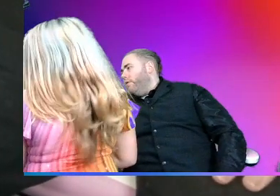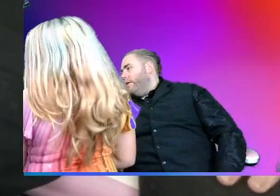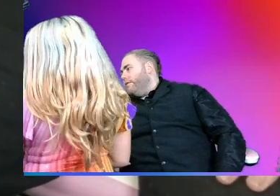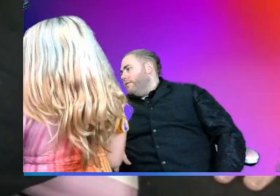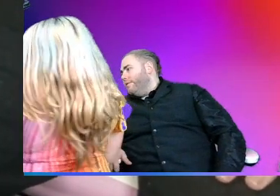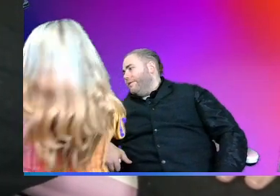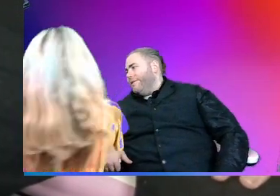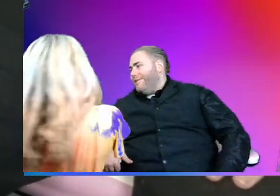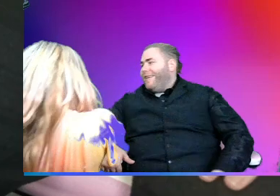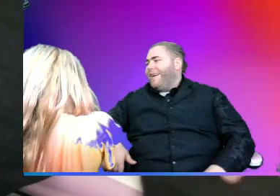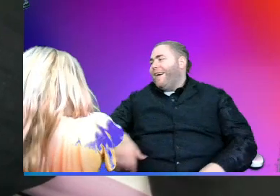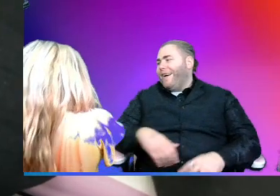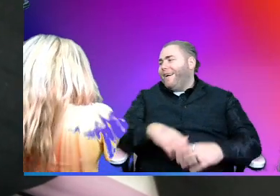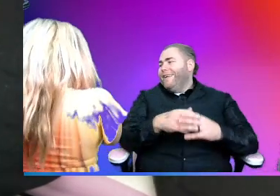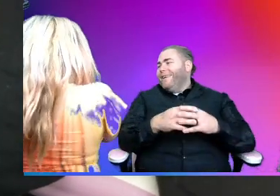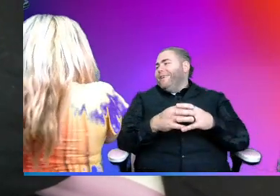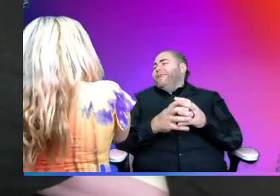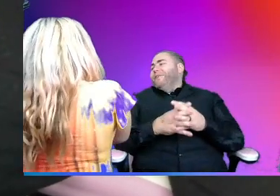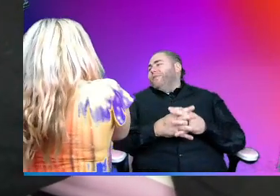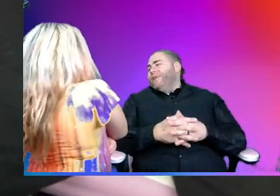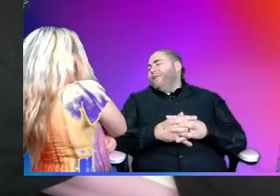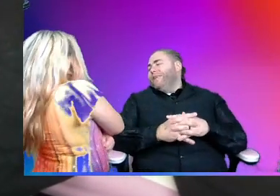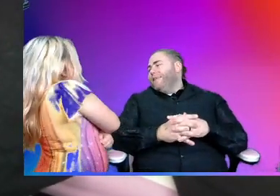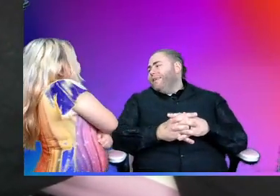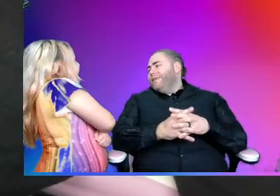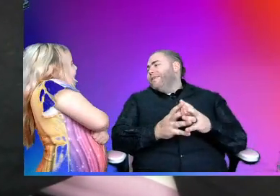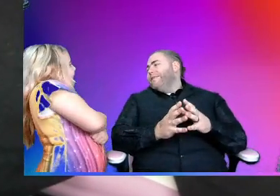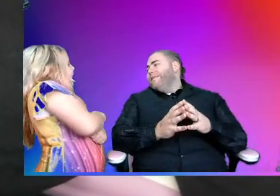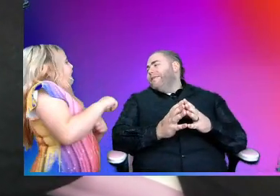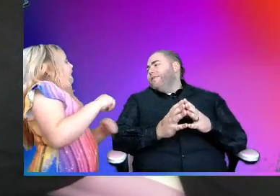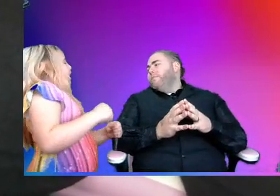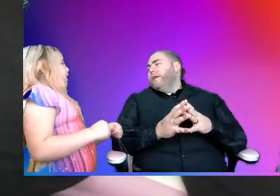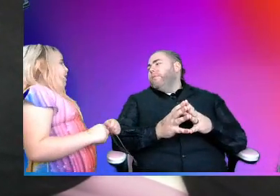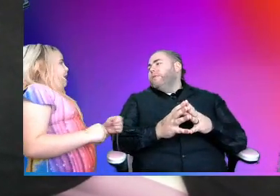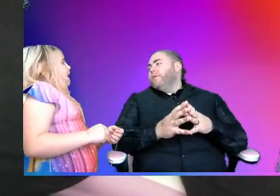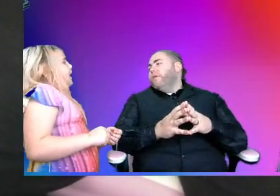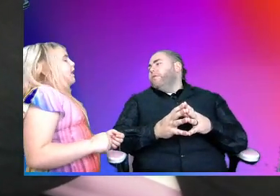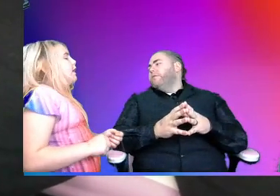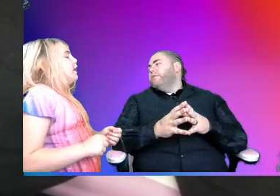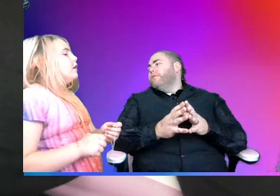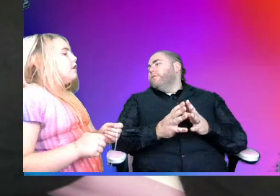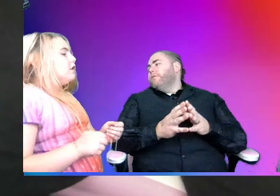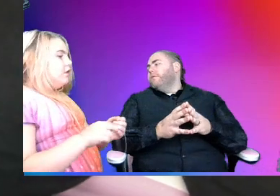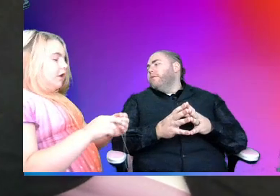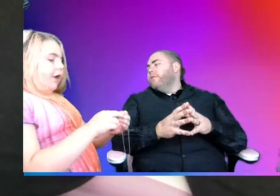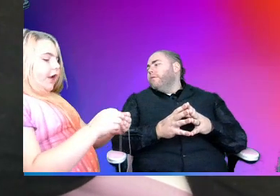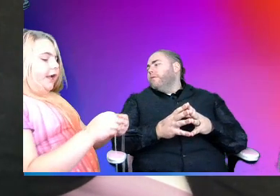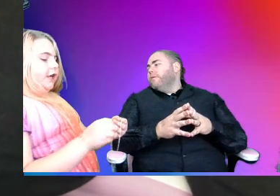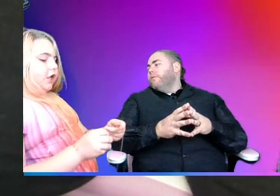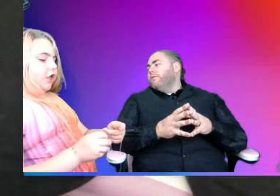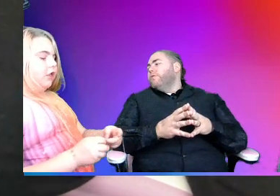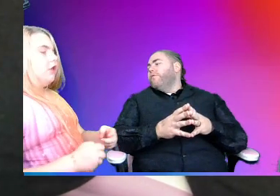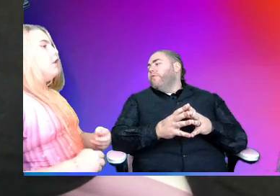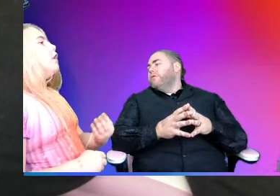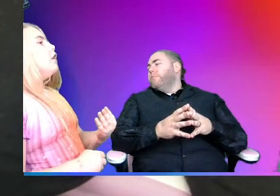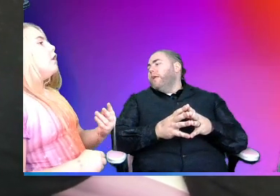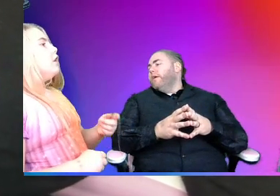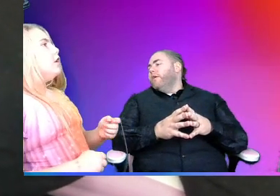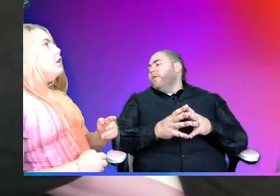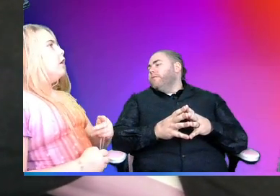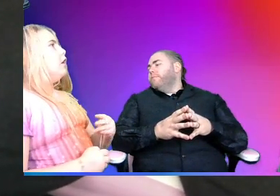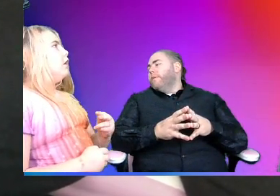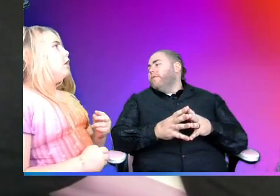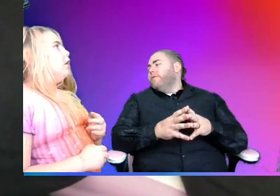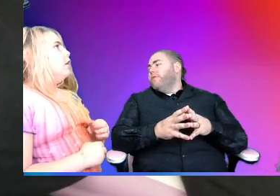What are you doing? What are you doing? You playing with some cards? And I'm gonna... Those are first